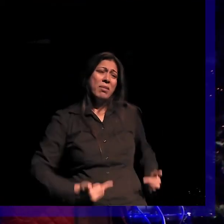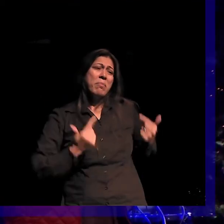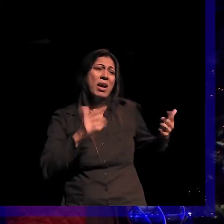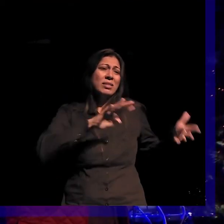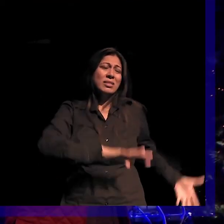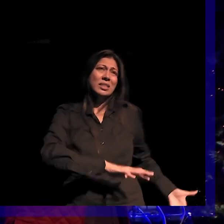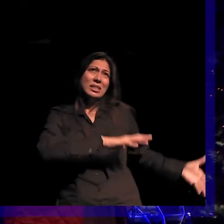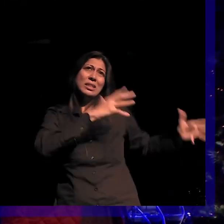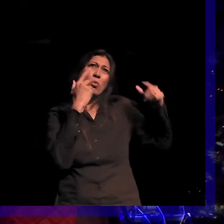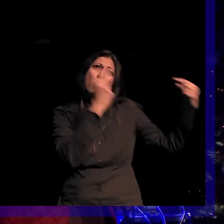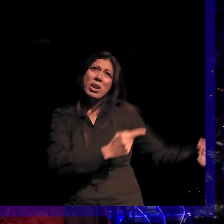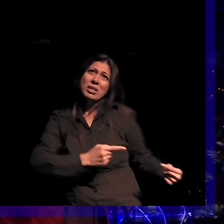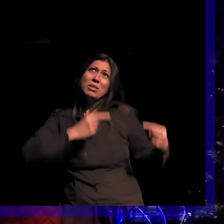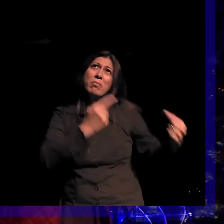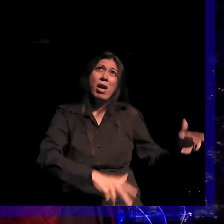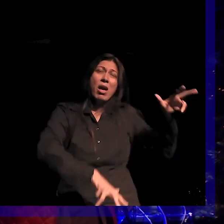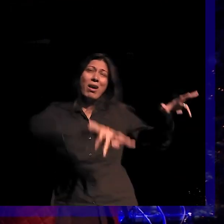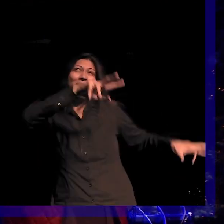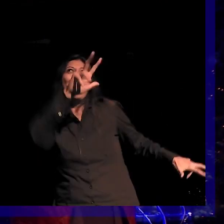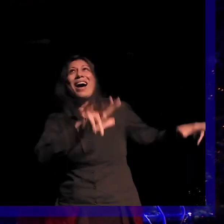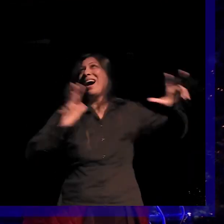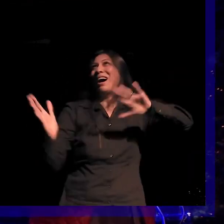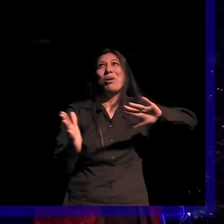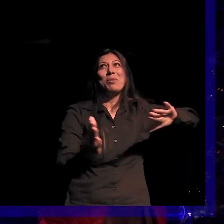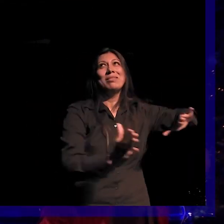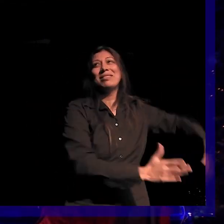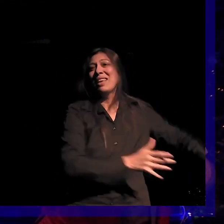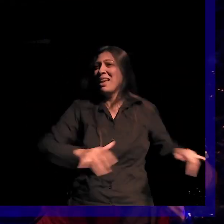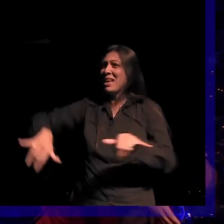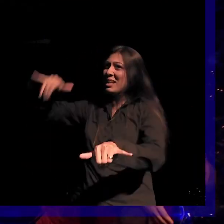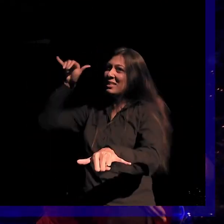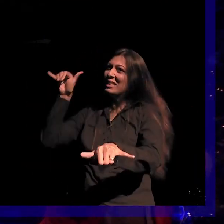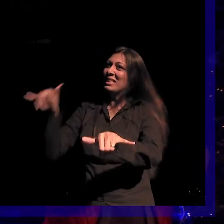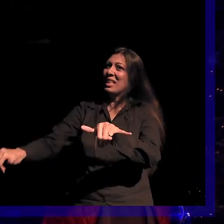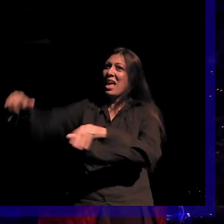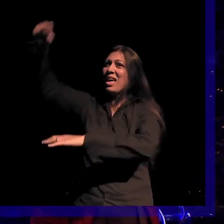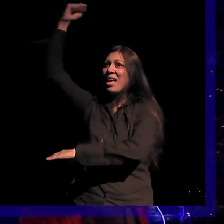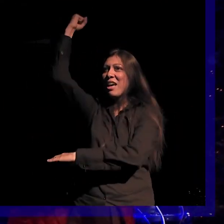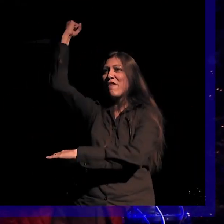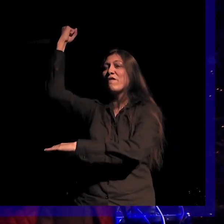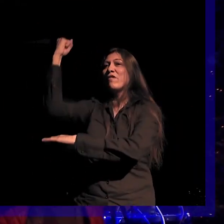storms may come and the winds may blow, I'll remain